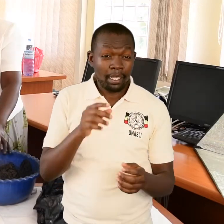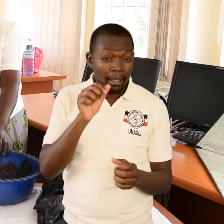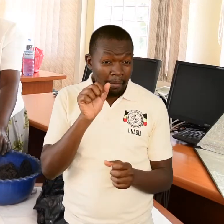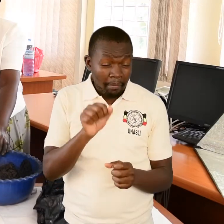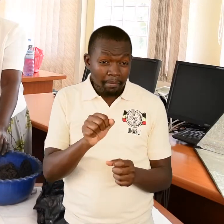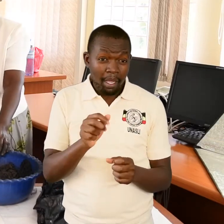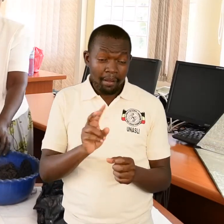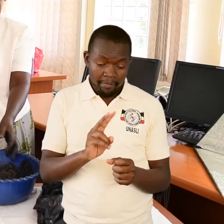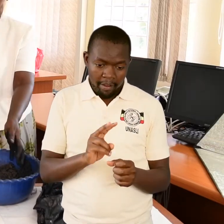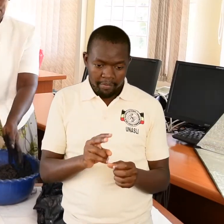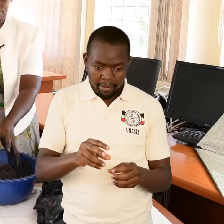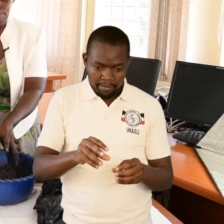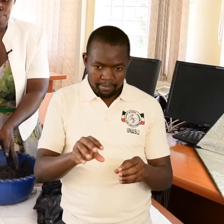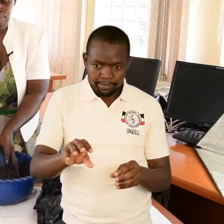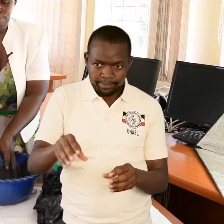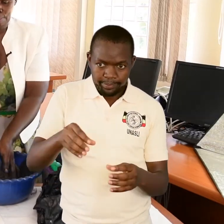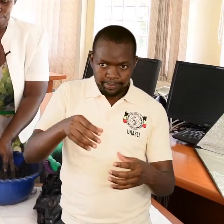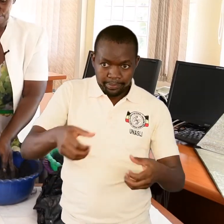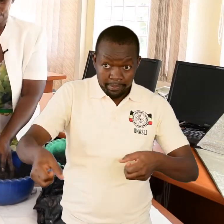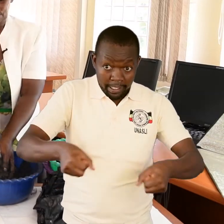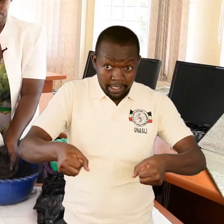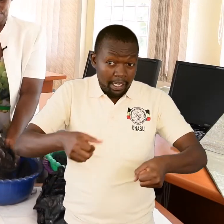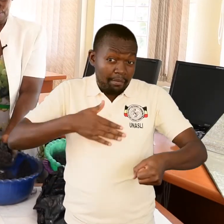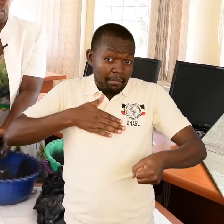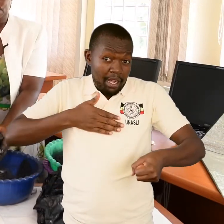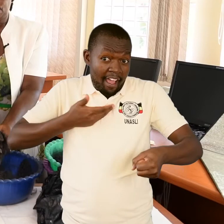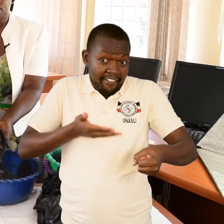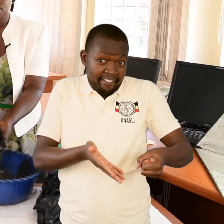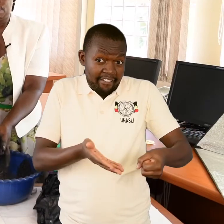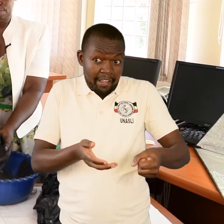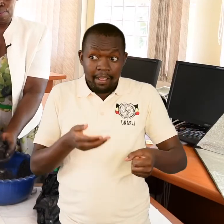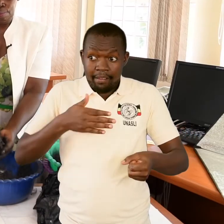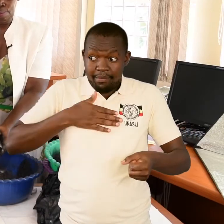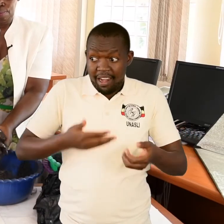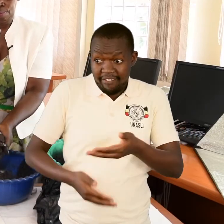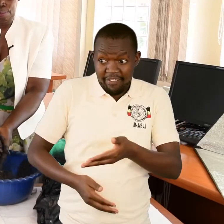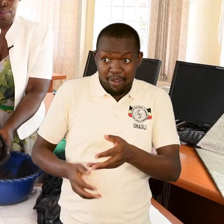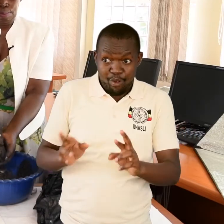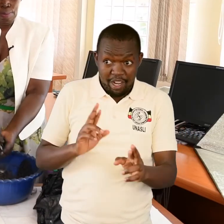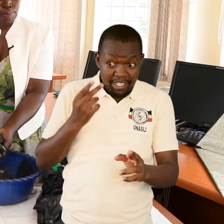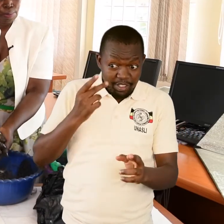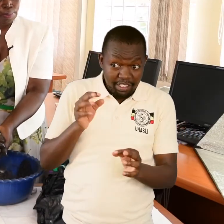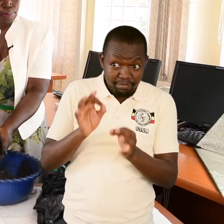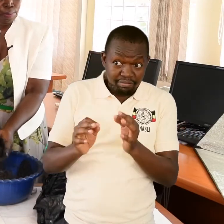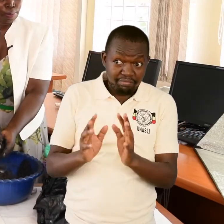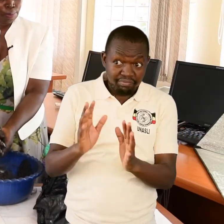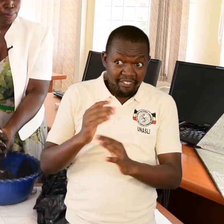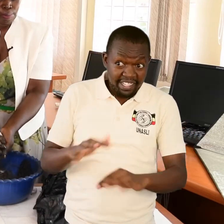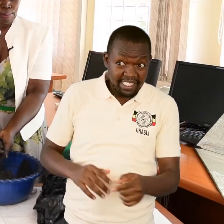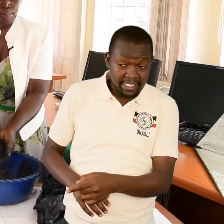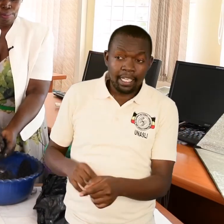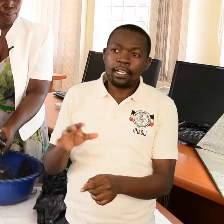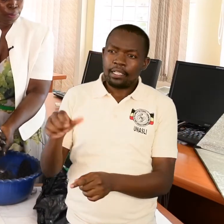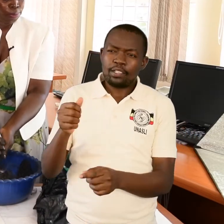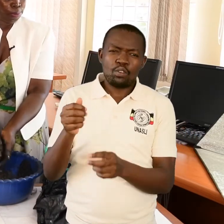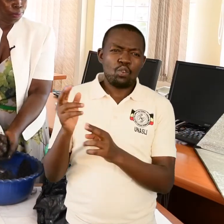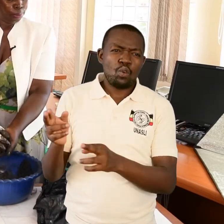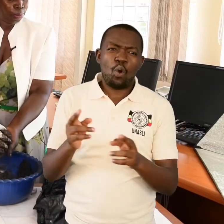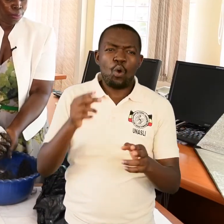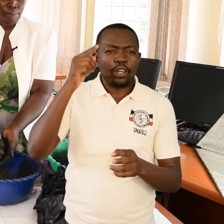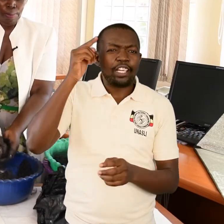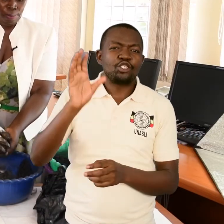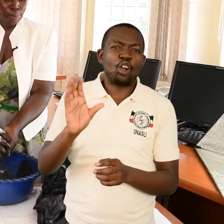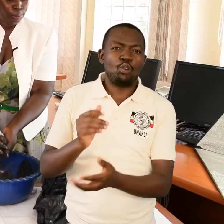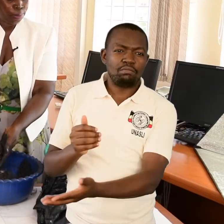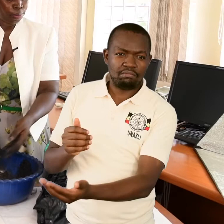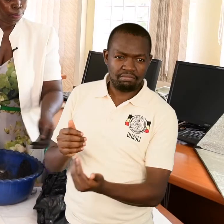the charcoal stove. Mine is here, already lit. So get the ordinary charcoal,